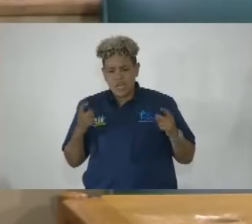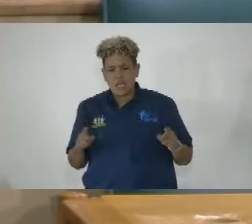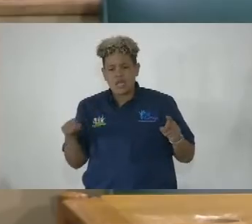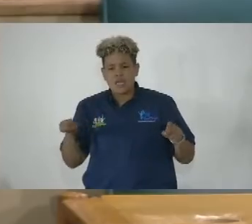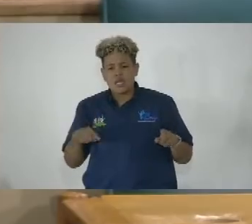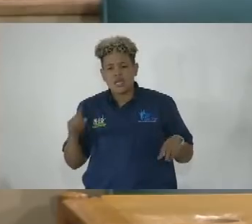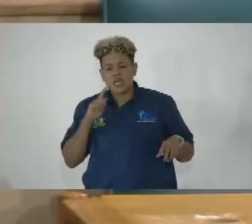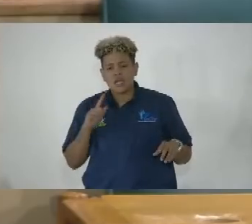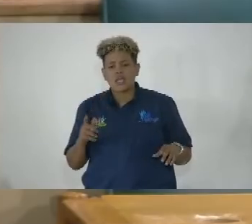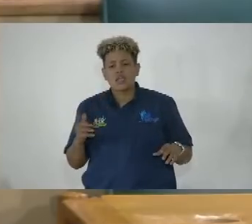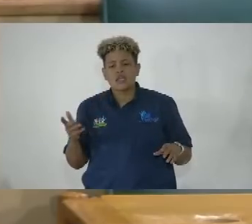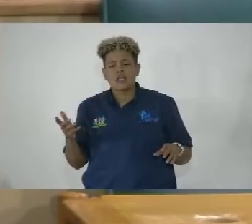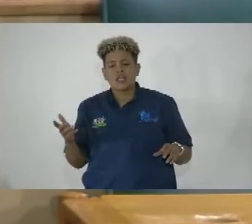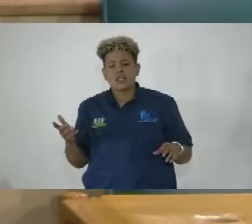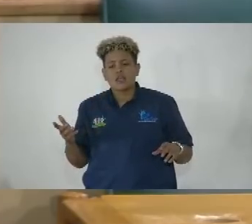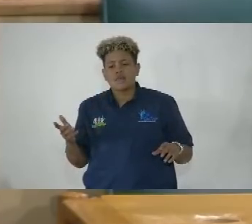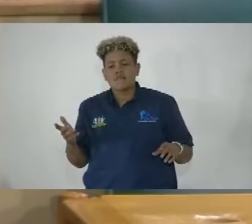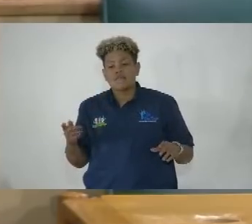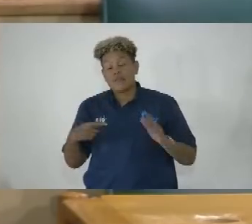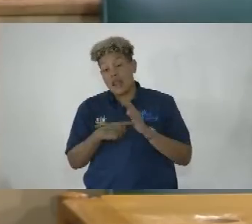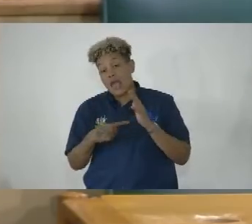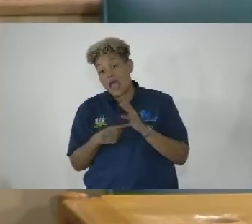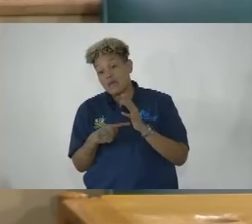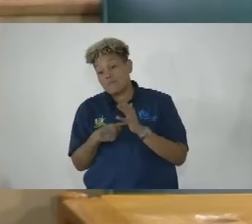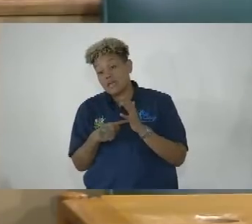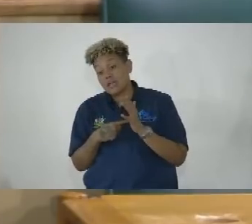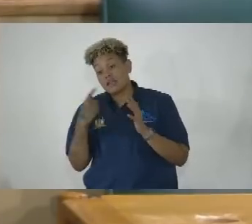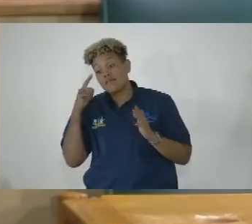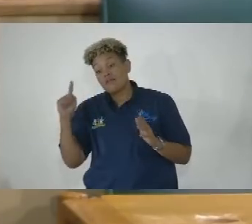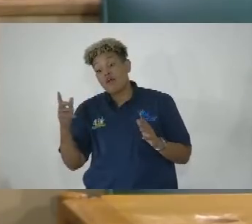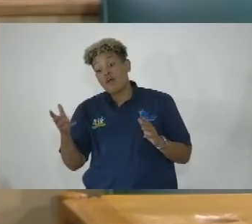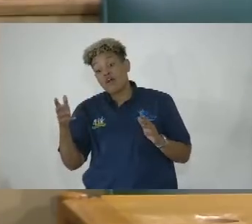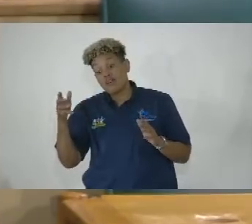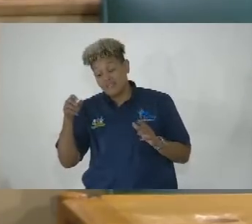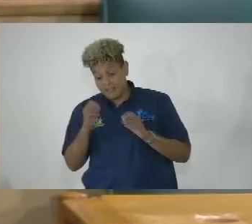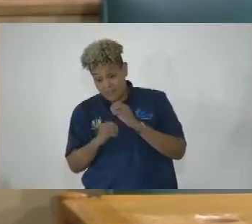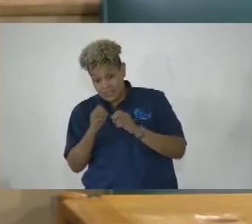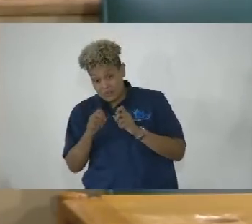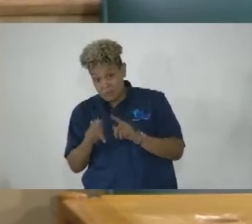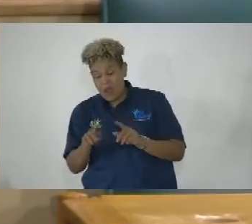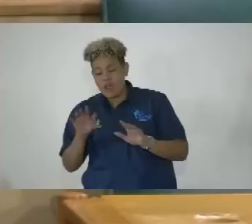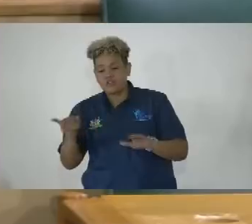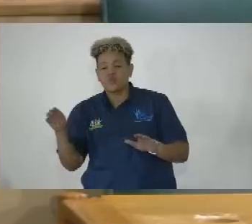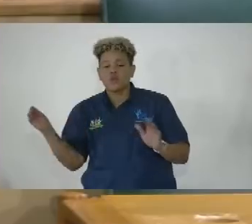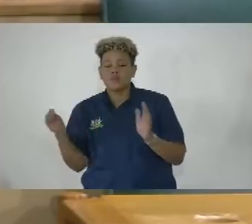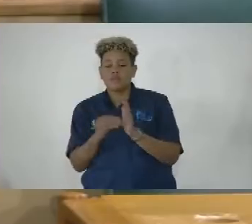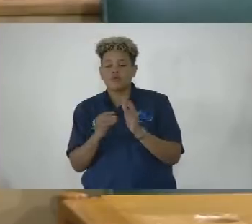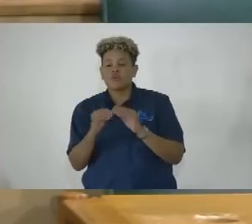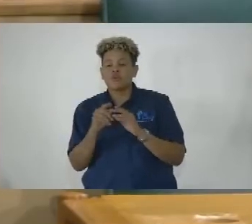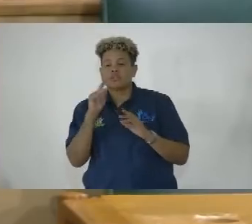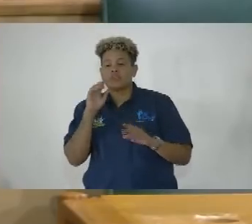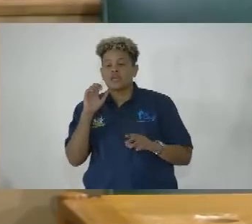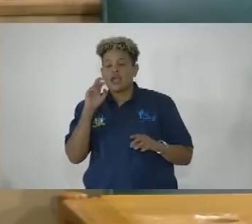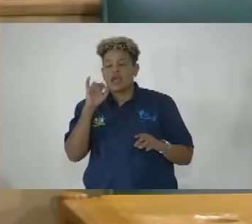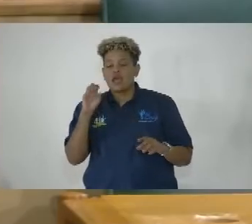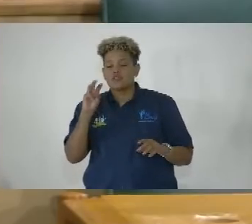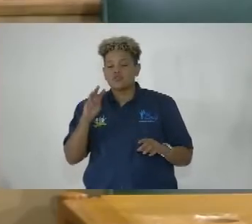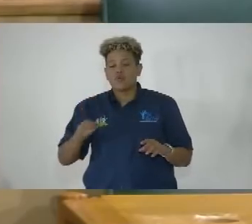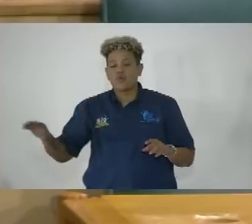the corresponding liability for reclamation should be put in an escrow